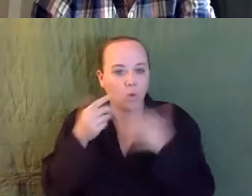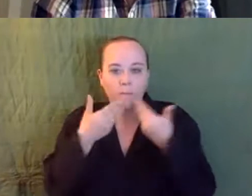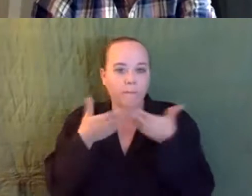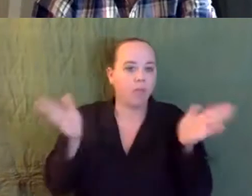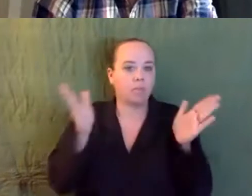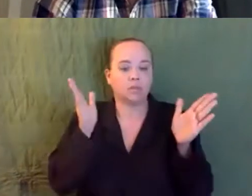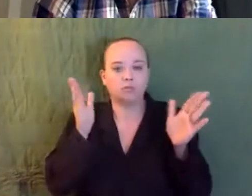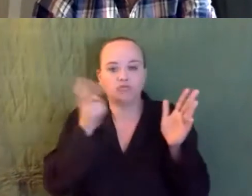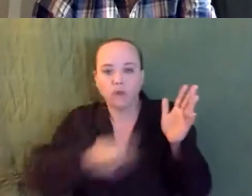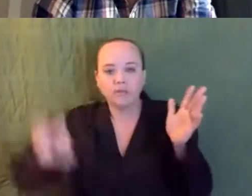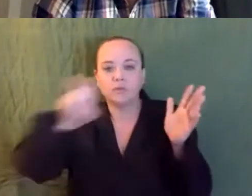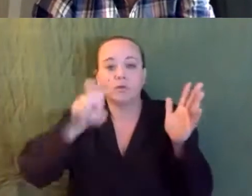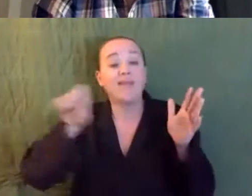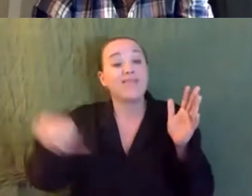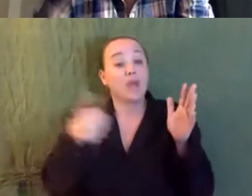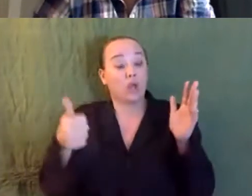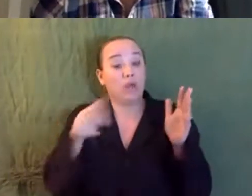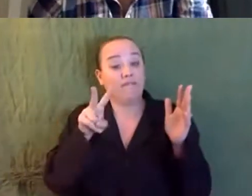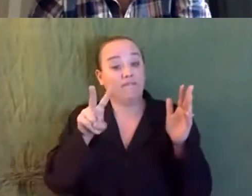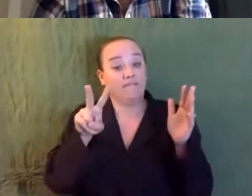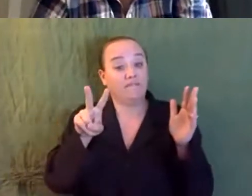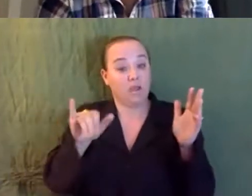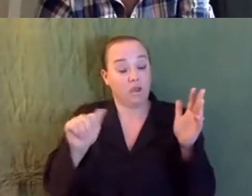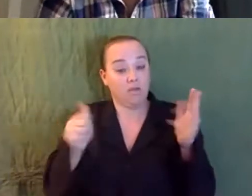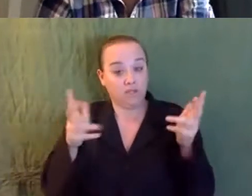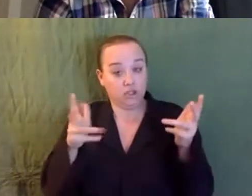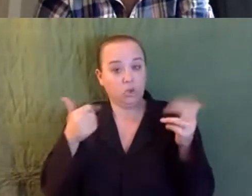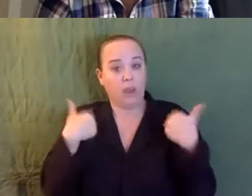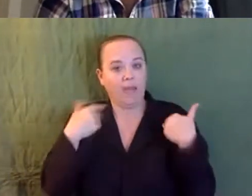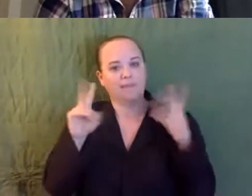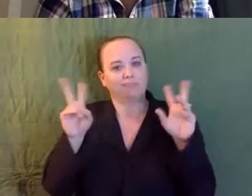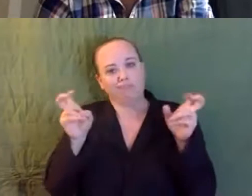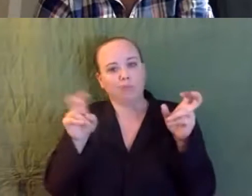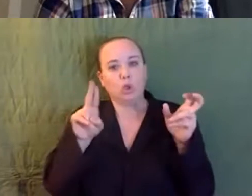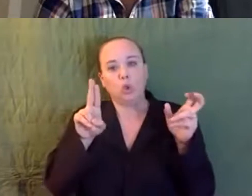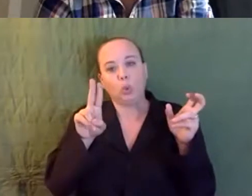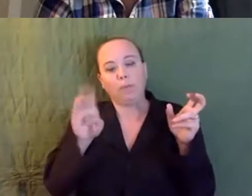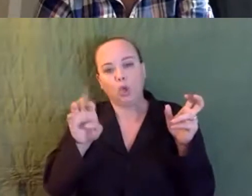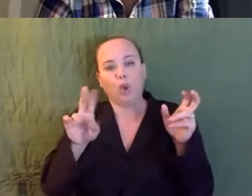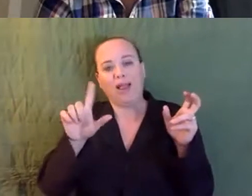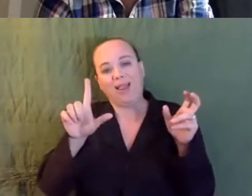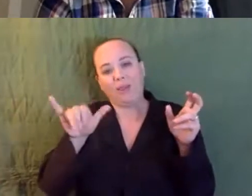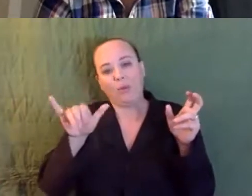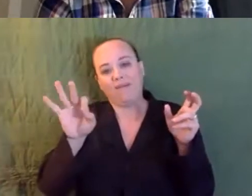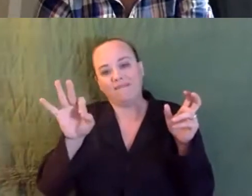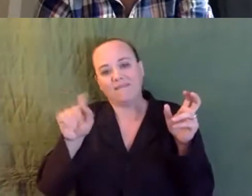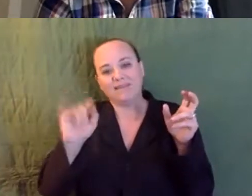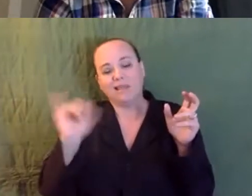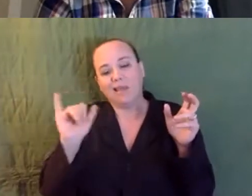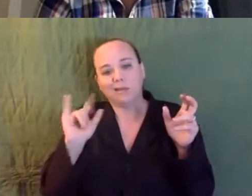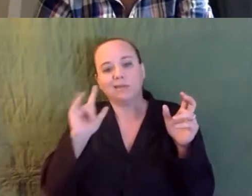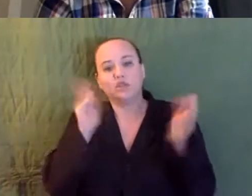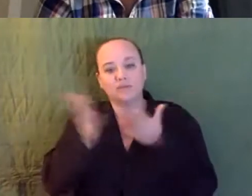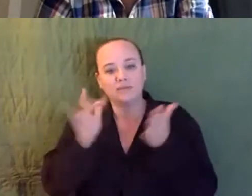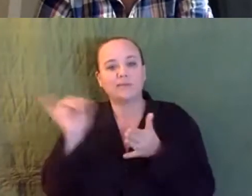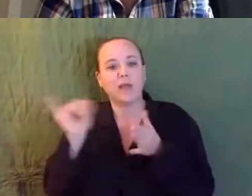transit. And the other thing that VIA has done is that we have a Uber or Lyft-like service, which is like, it's ride share. It's very similar